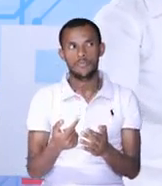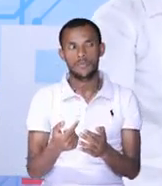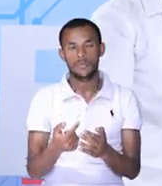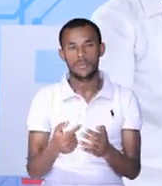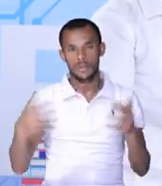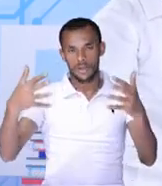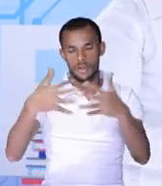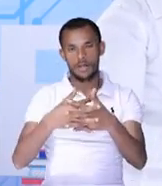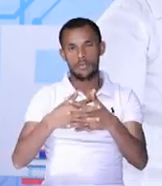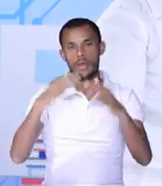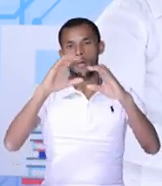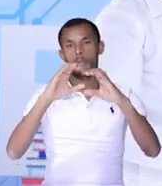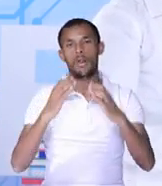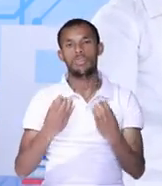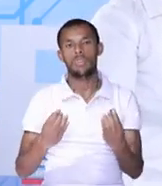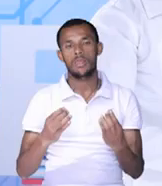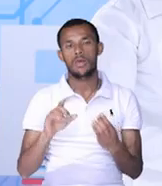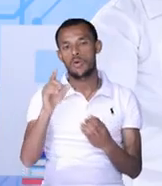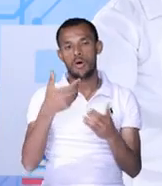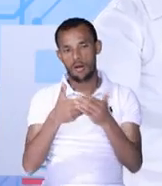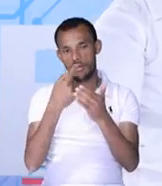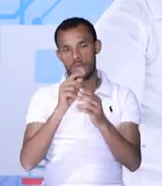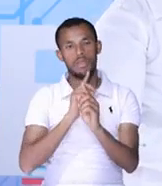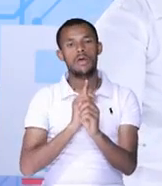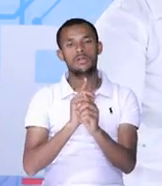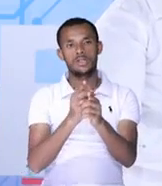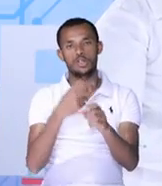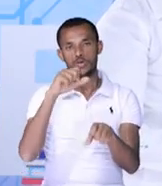this integration by part, you will not arrive at the answer. So